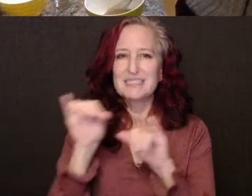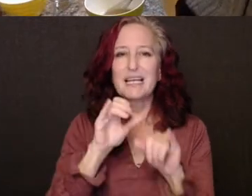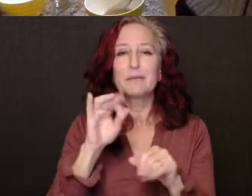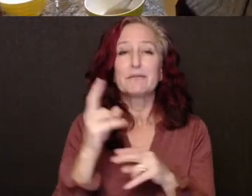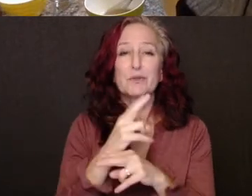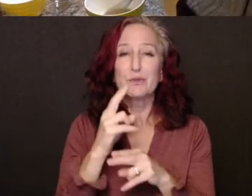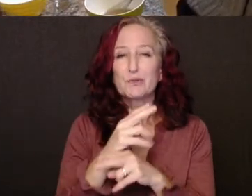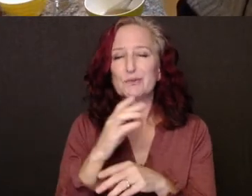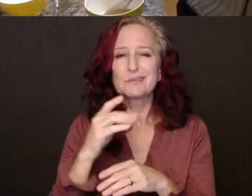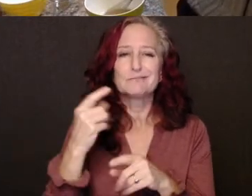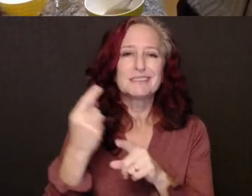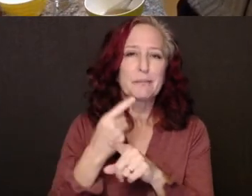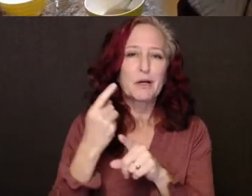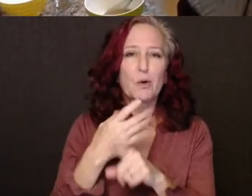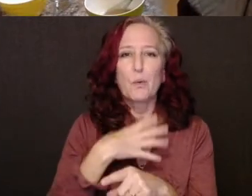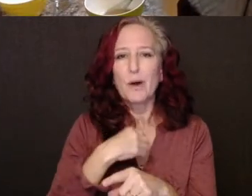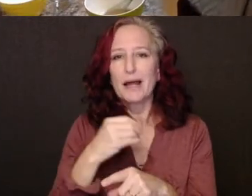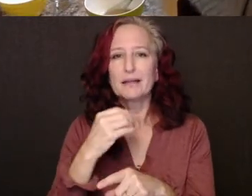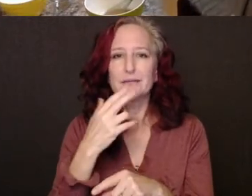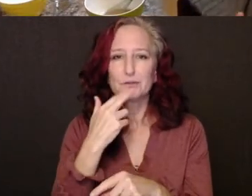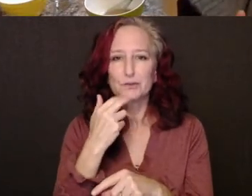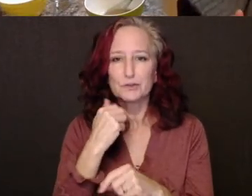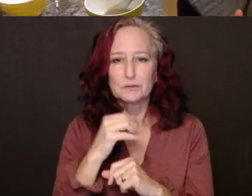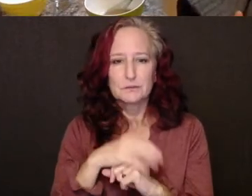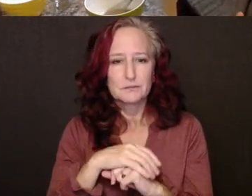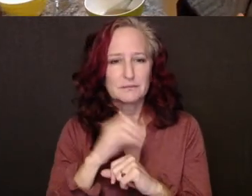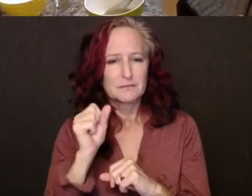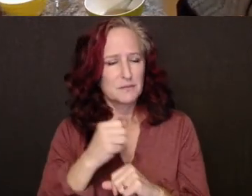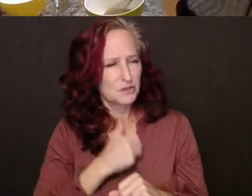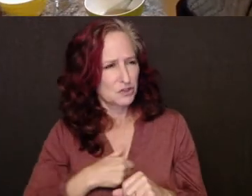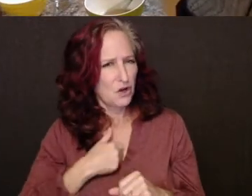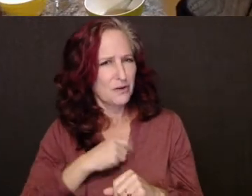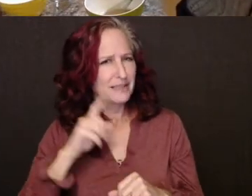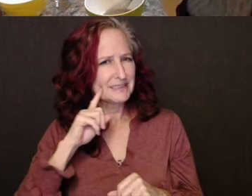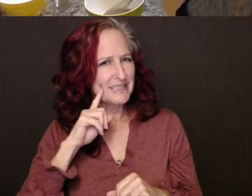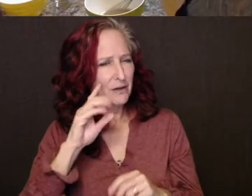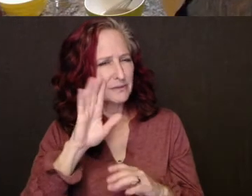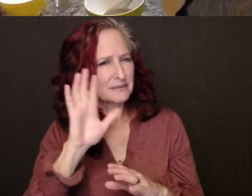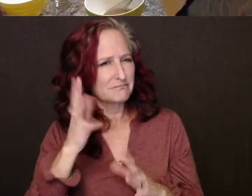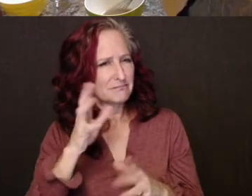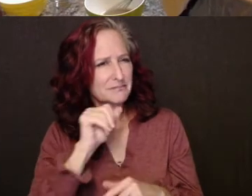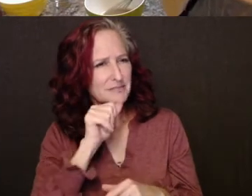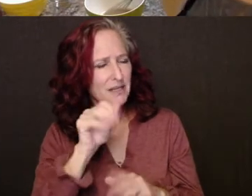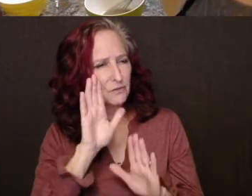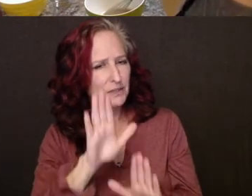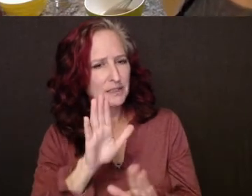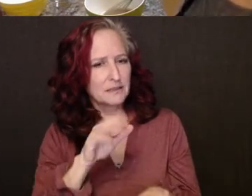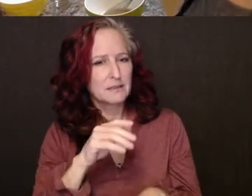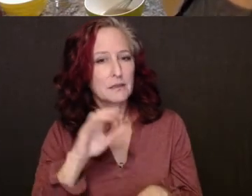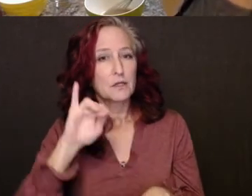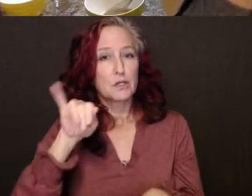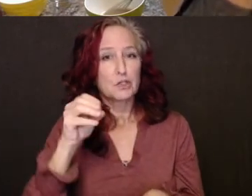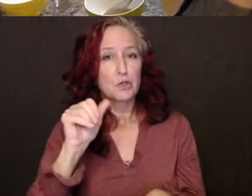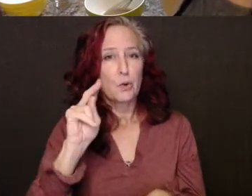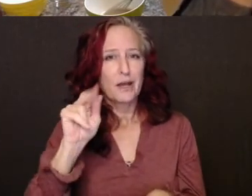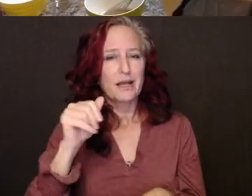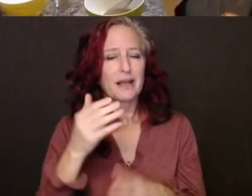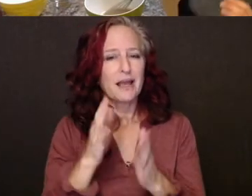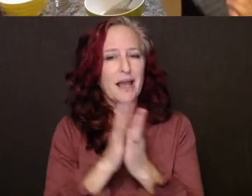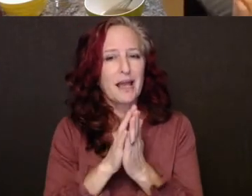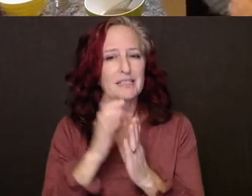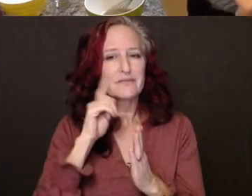sugar instead of the larger cane sugar? Yes, I see that I'm echoing. Oh, I'm sorry, is the amount of sugar the